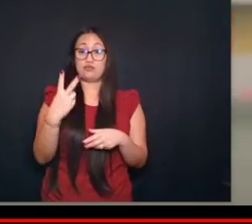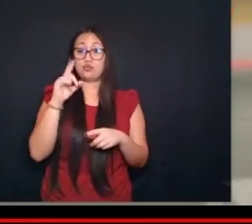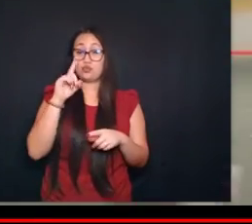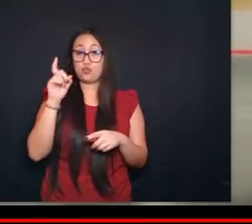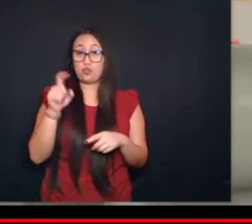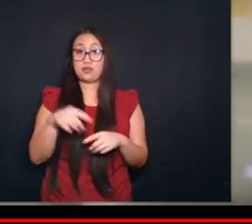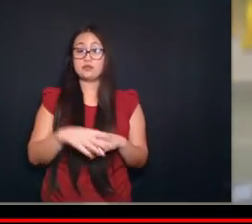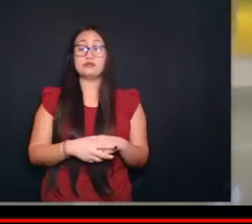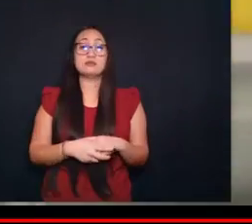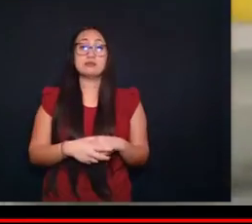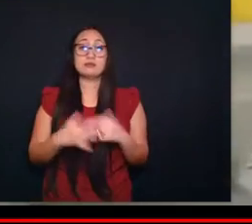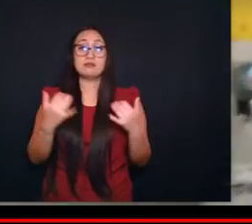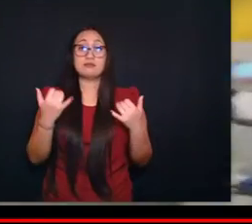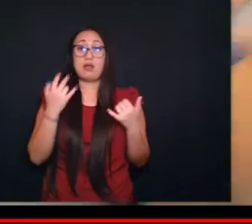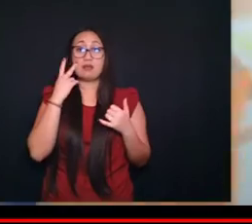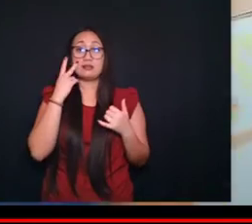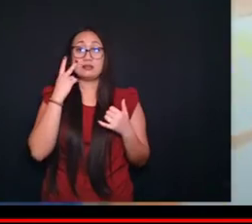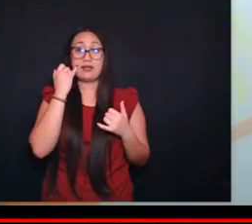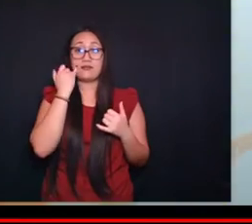can get it.